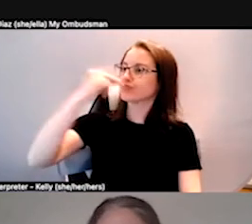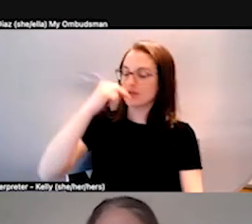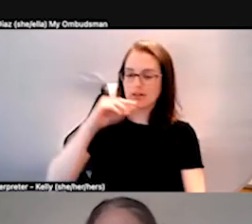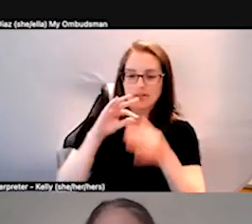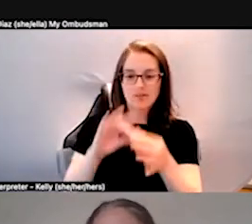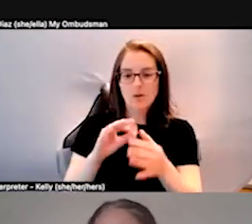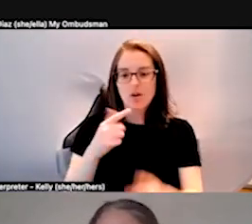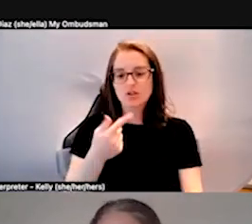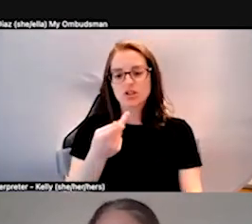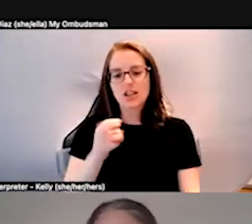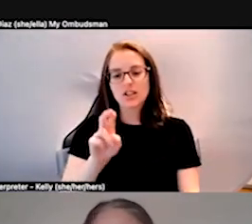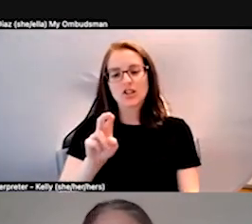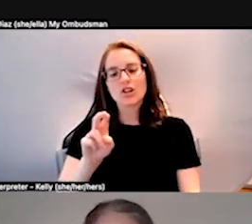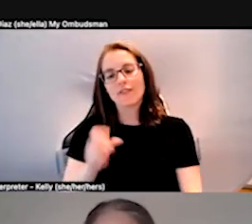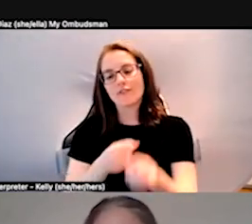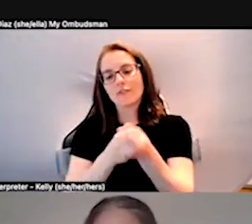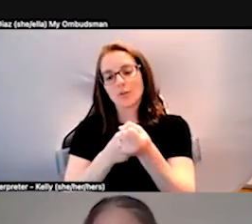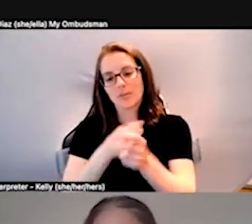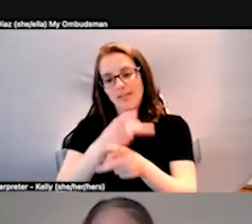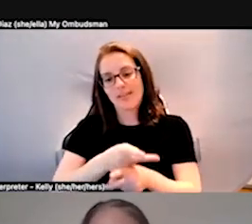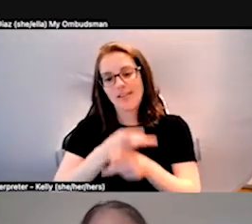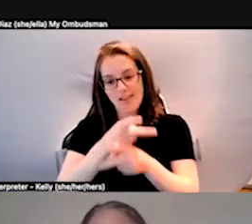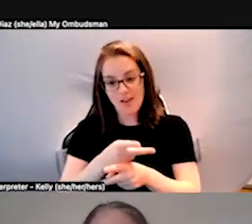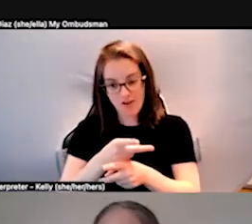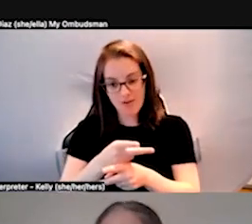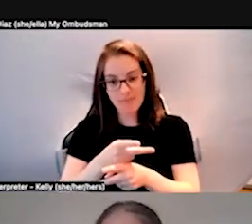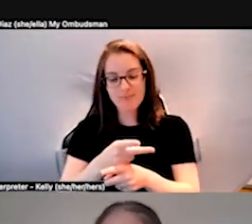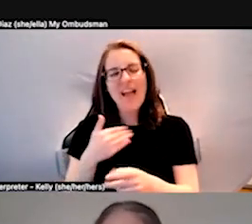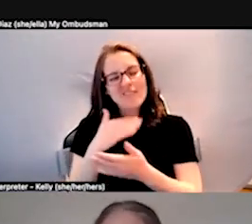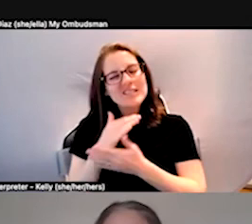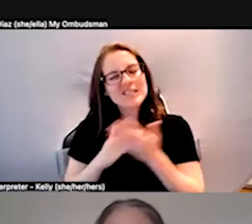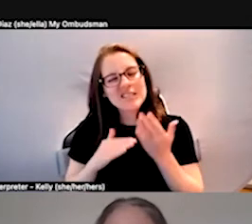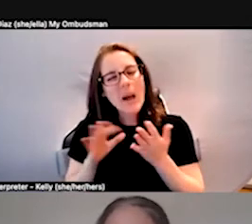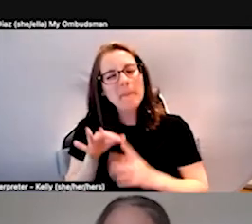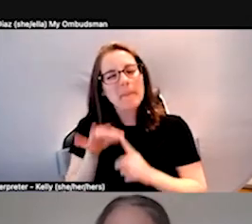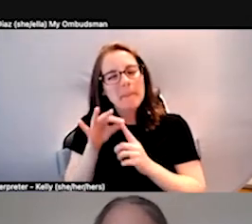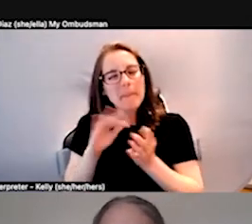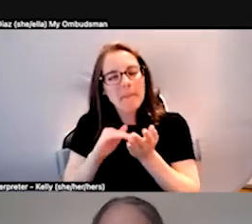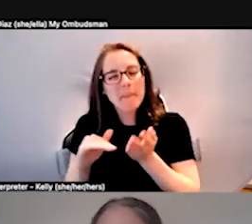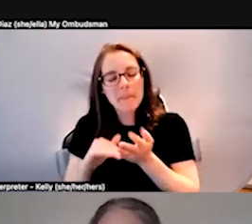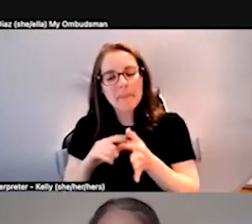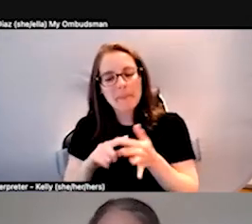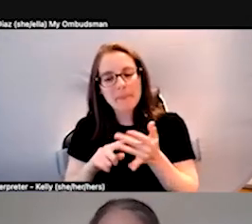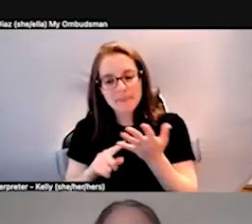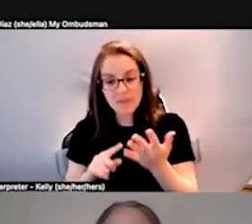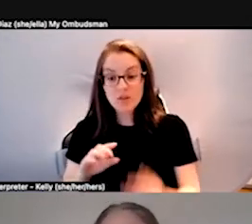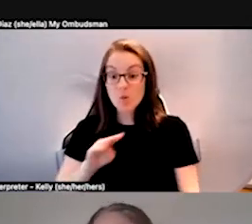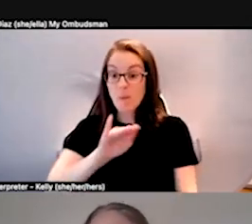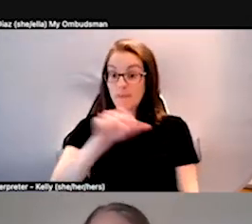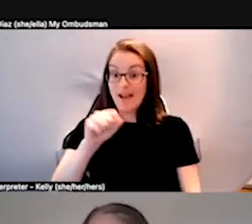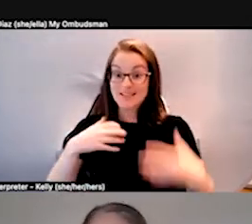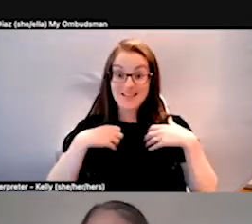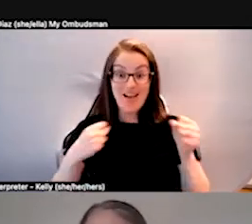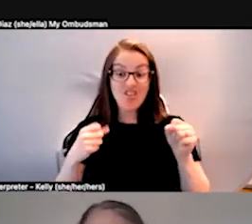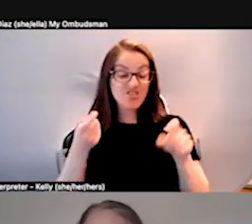gender-affirming care in general in a medical context. So Mass Health, among other states, is not permitted to say we just don't